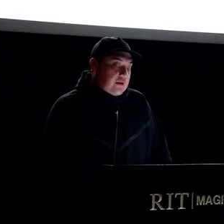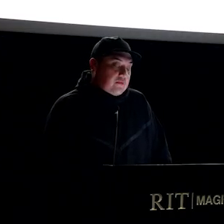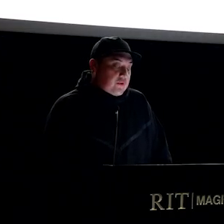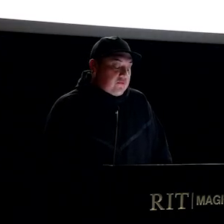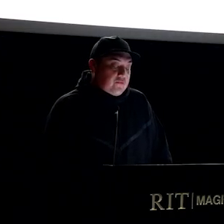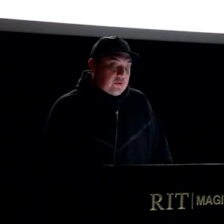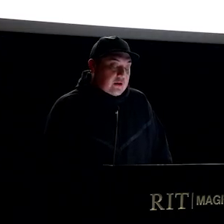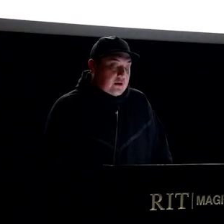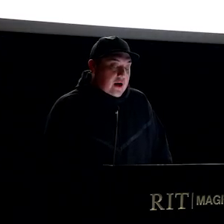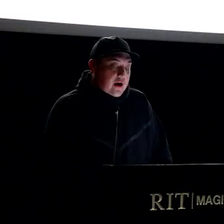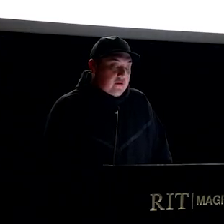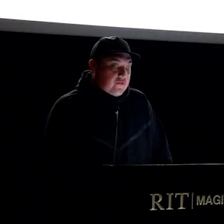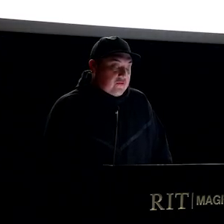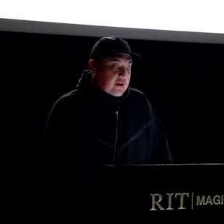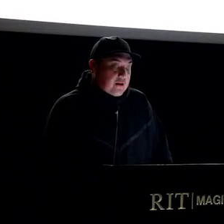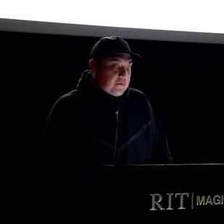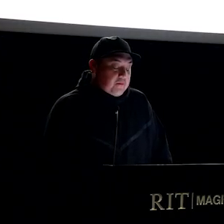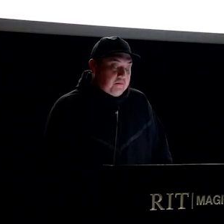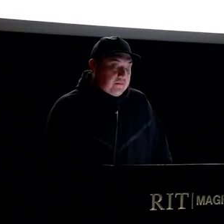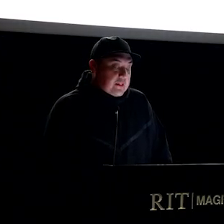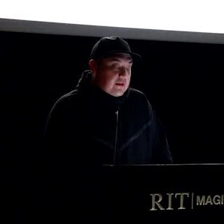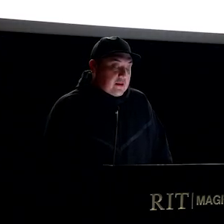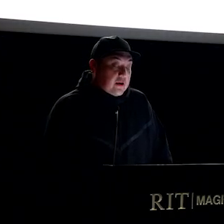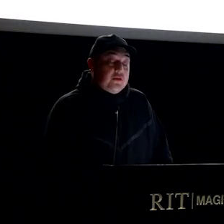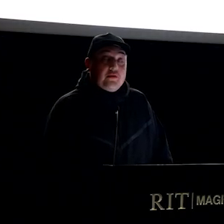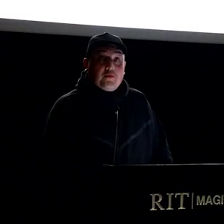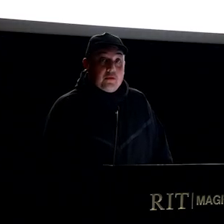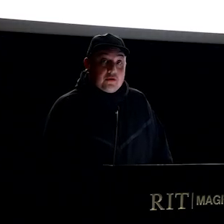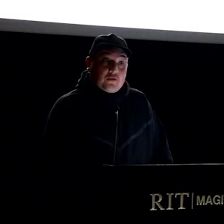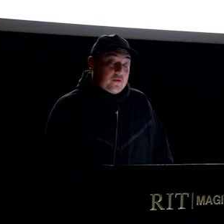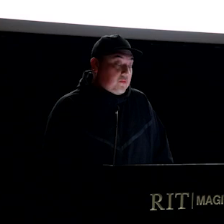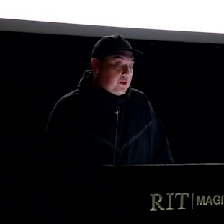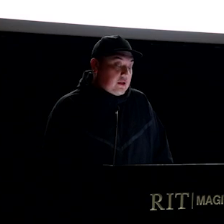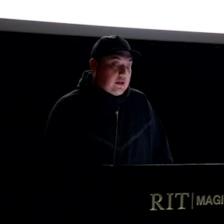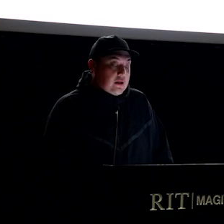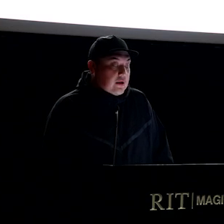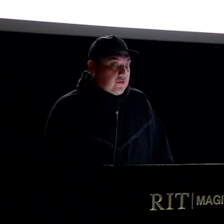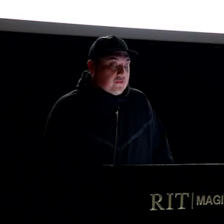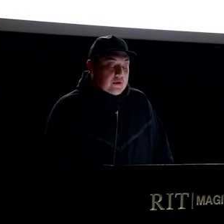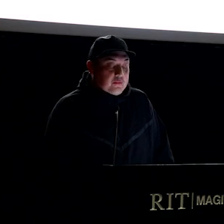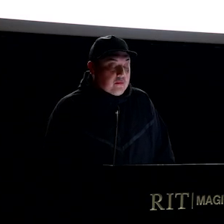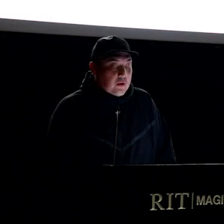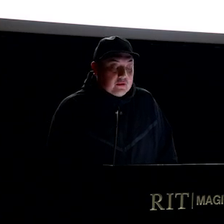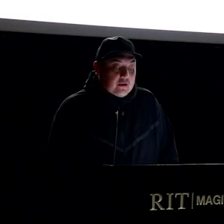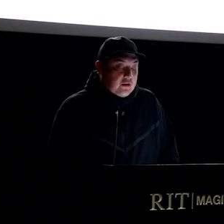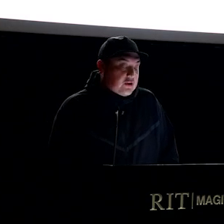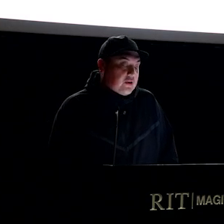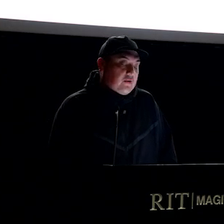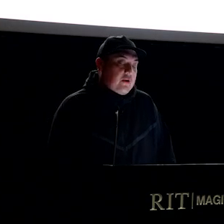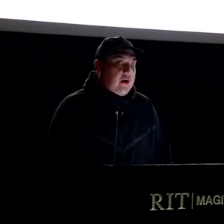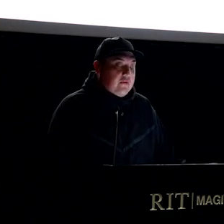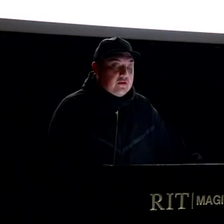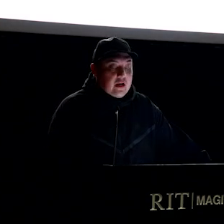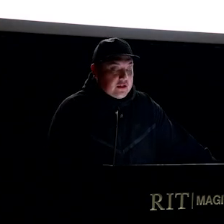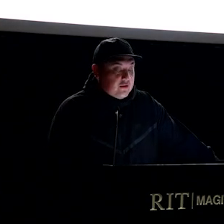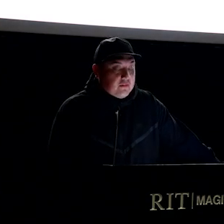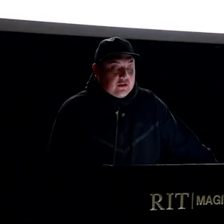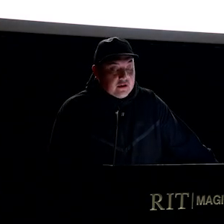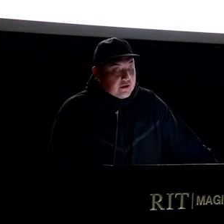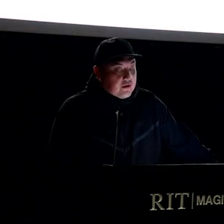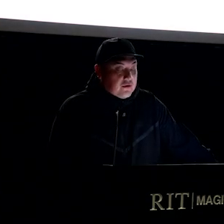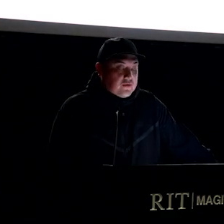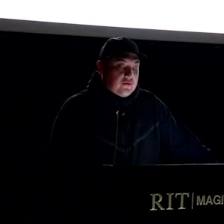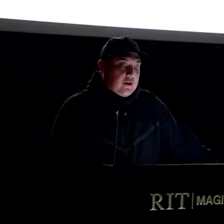podcast, we have hundreds of books where we promote literature, we have